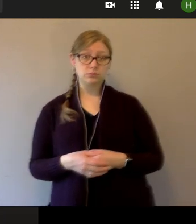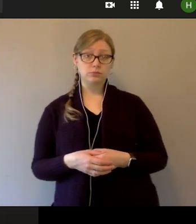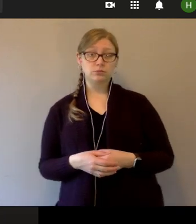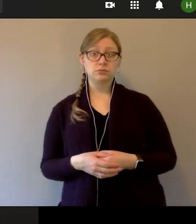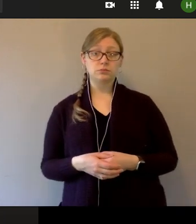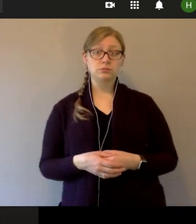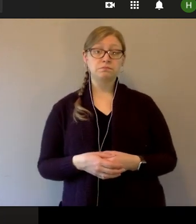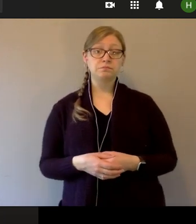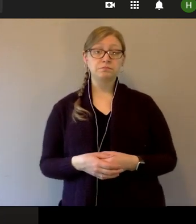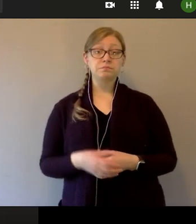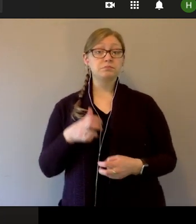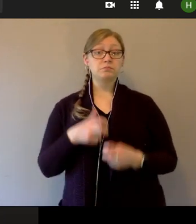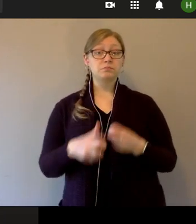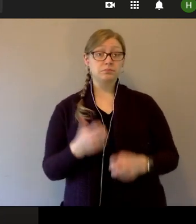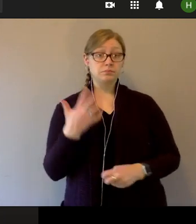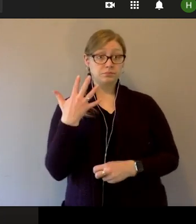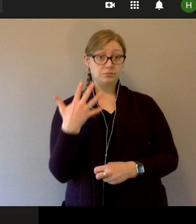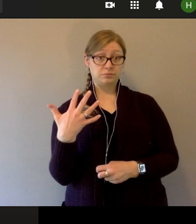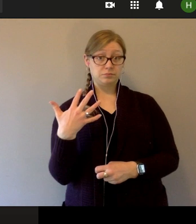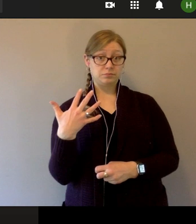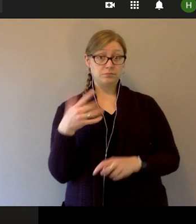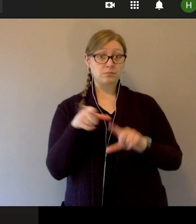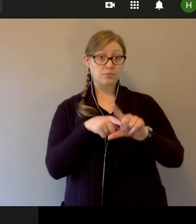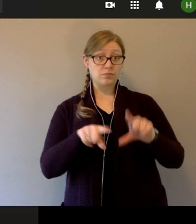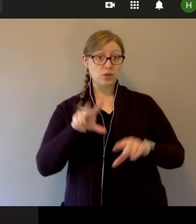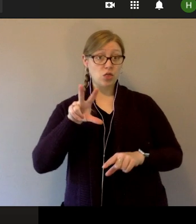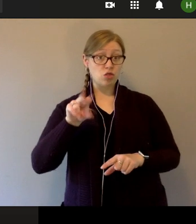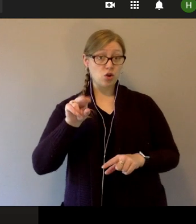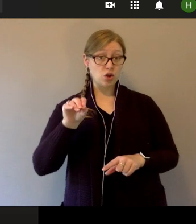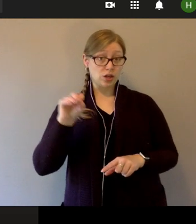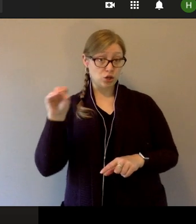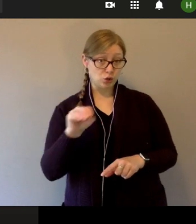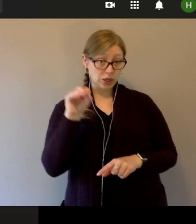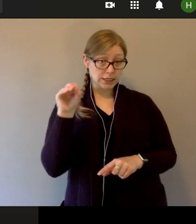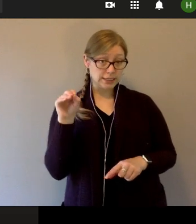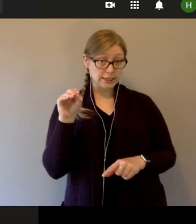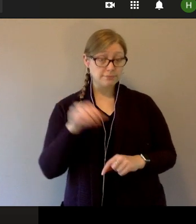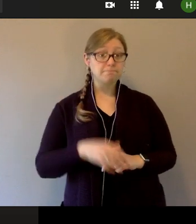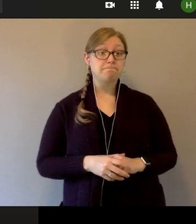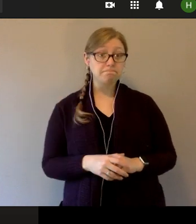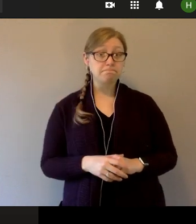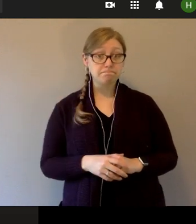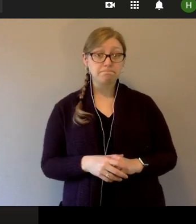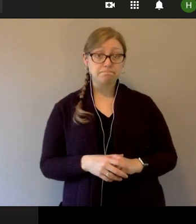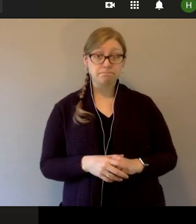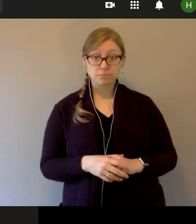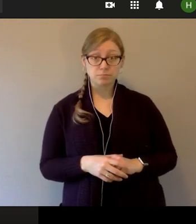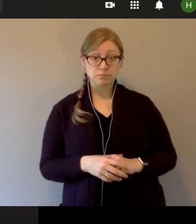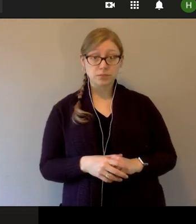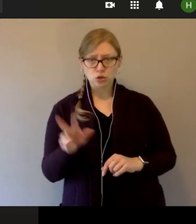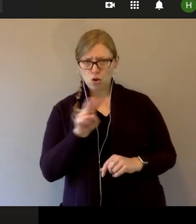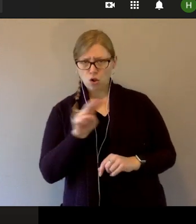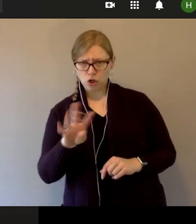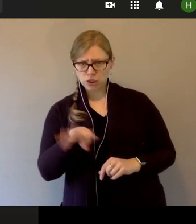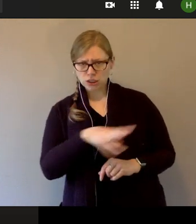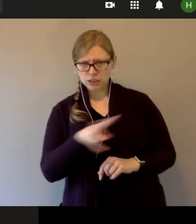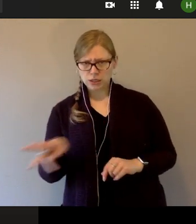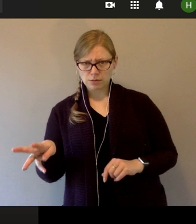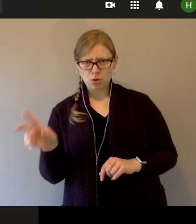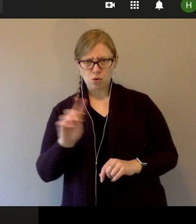So for problem 5, we have a 30-degree angle. So here's the 30-degree angle. And we're looking, we know the